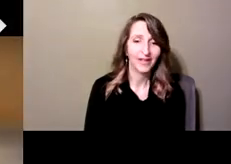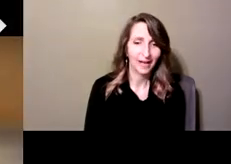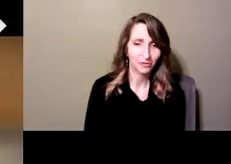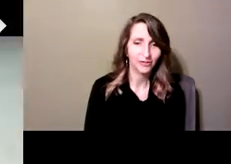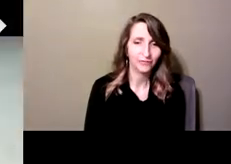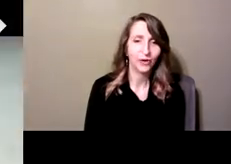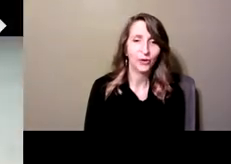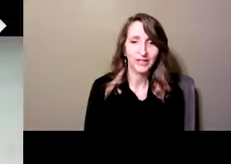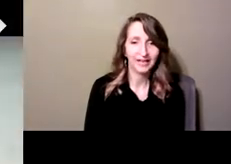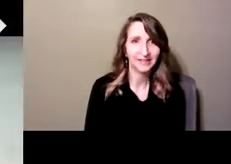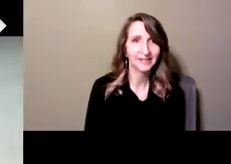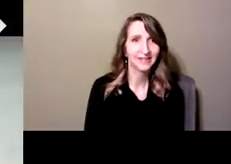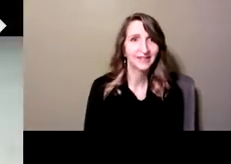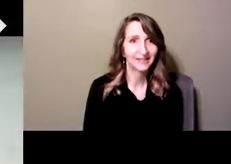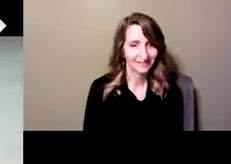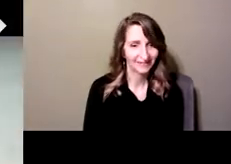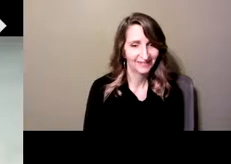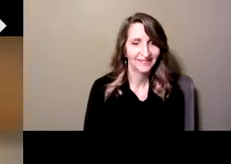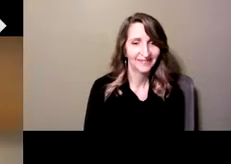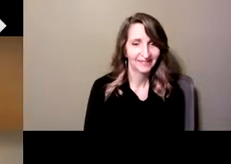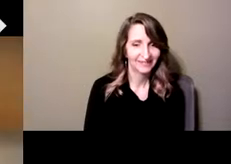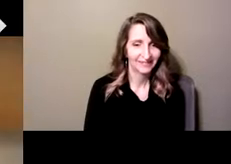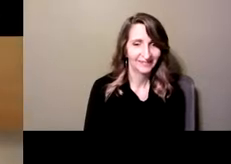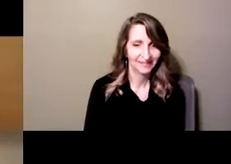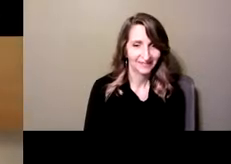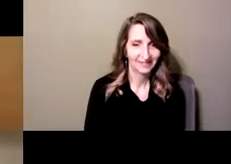Oh, the captioning phone, yes.